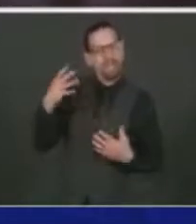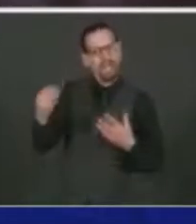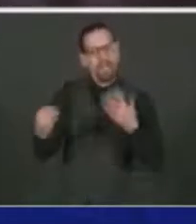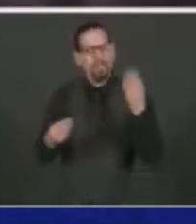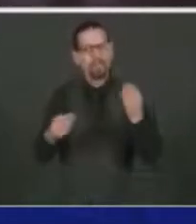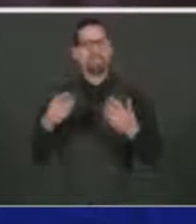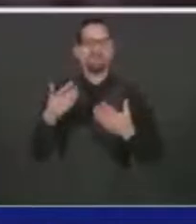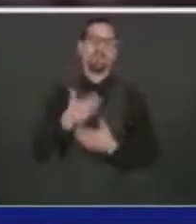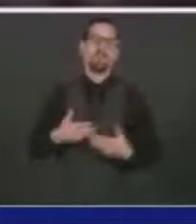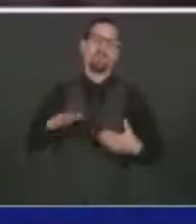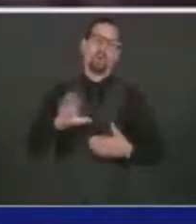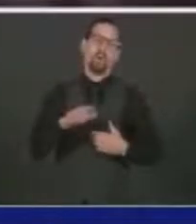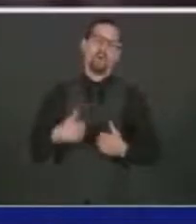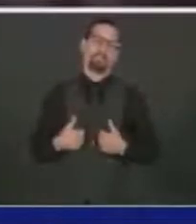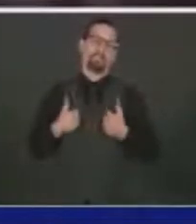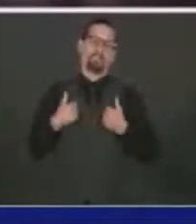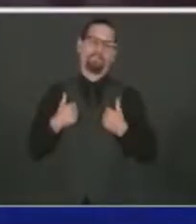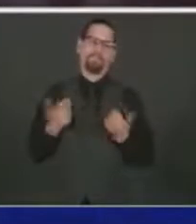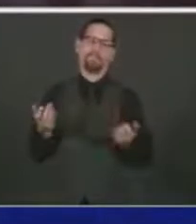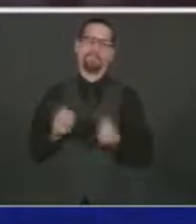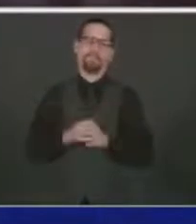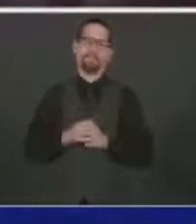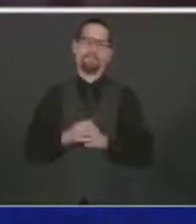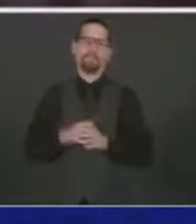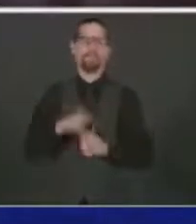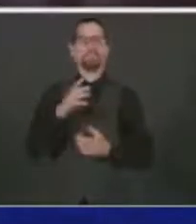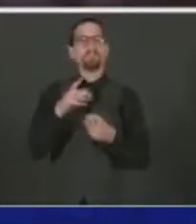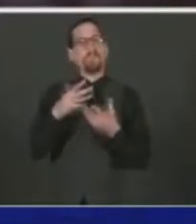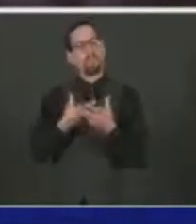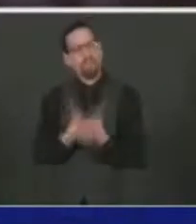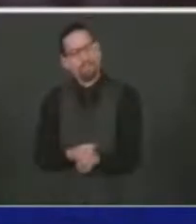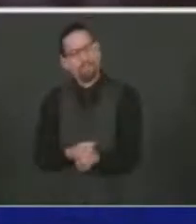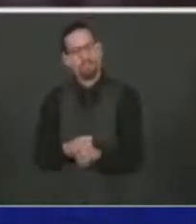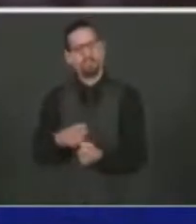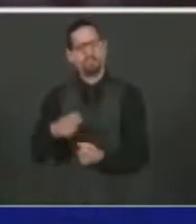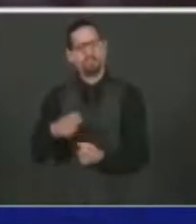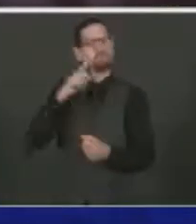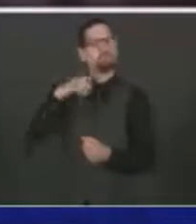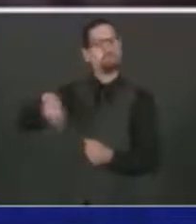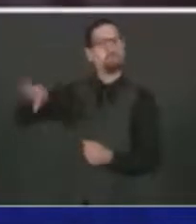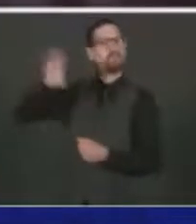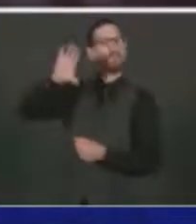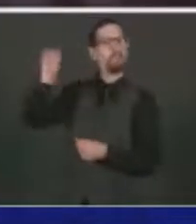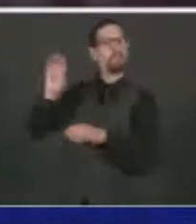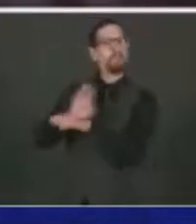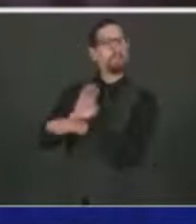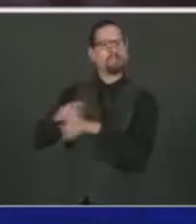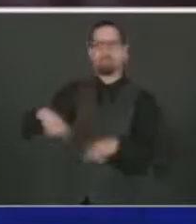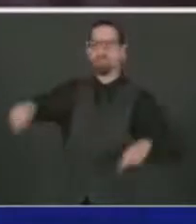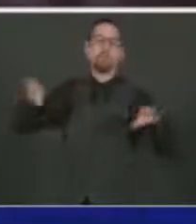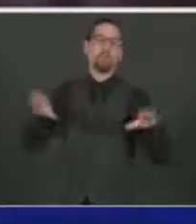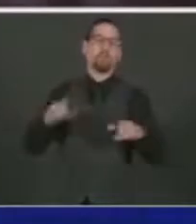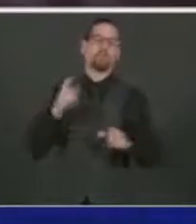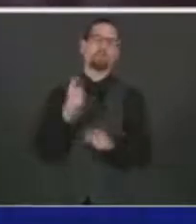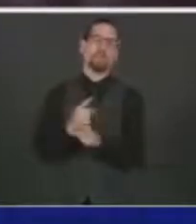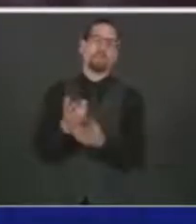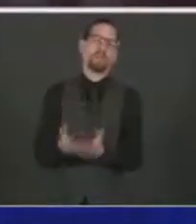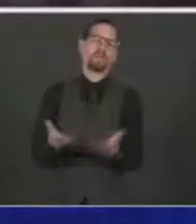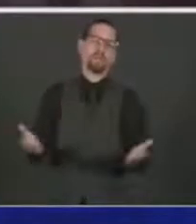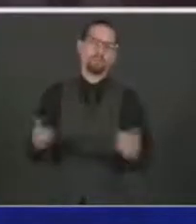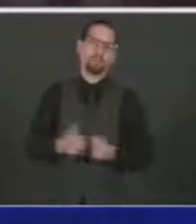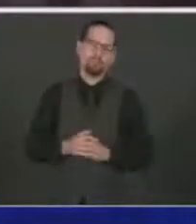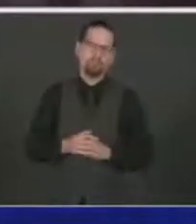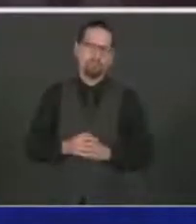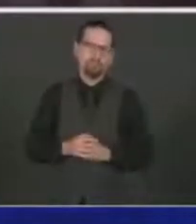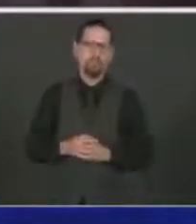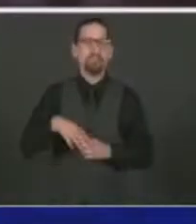new rules and have some confidence to know your employers are doing the right thing. And I will say again, when I'm out and about talking to